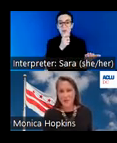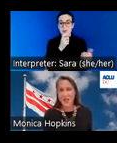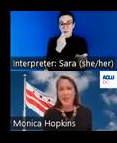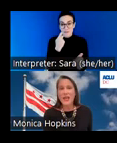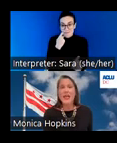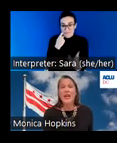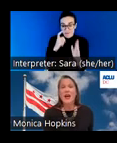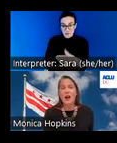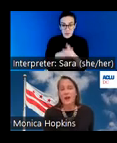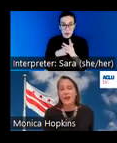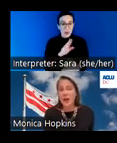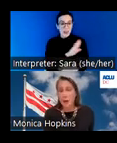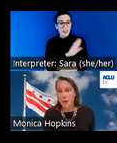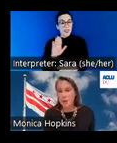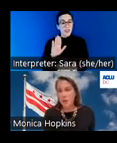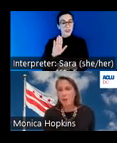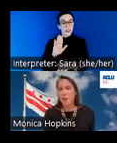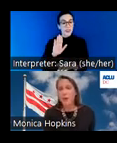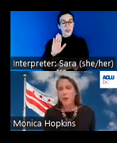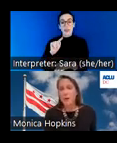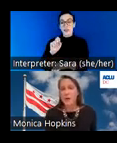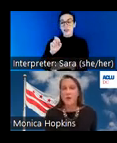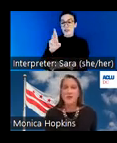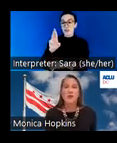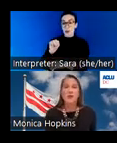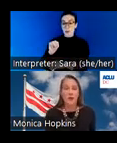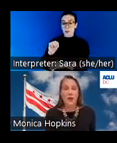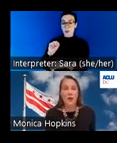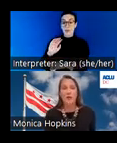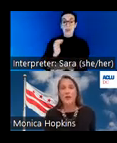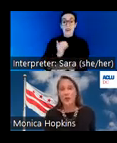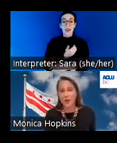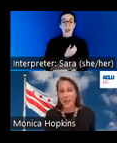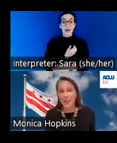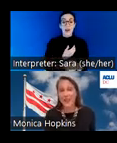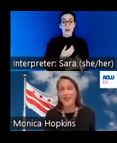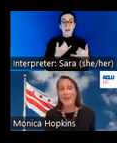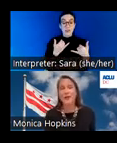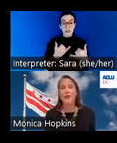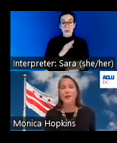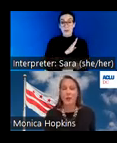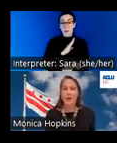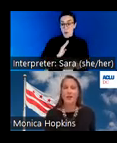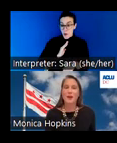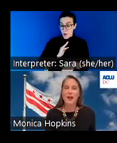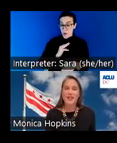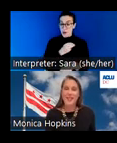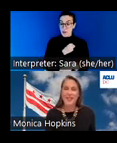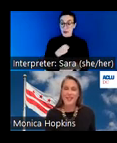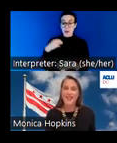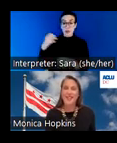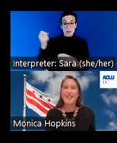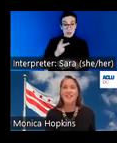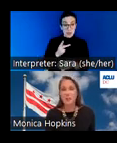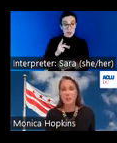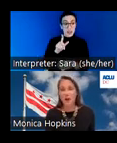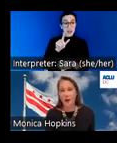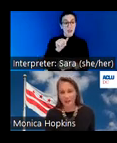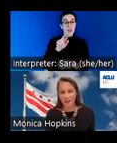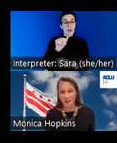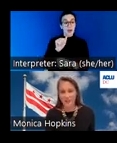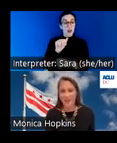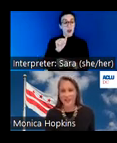term. Our incumbent board members returning: Laura Arandes,